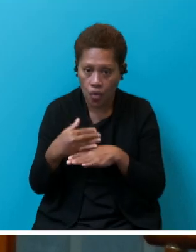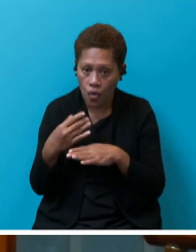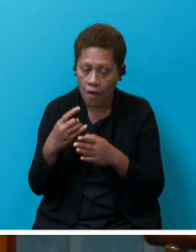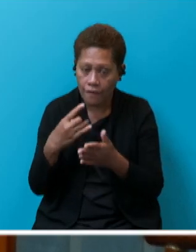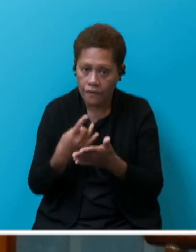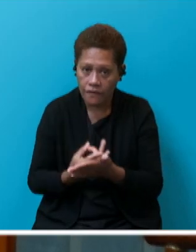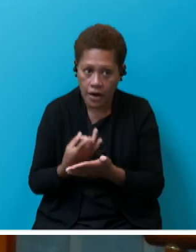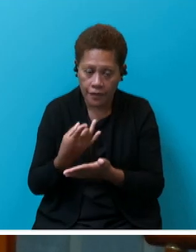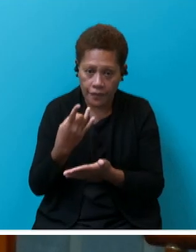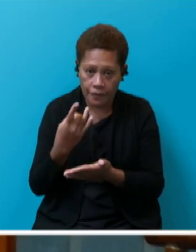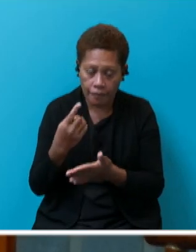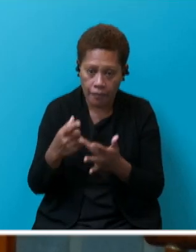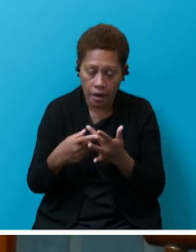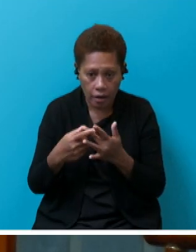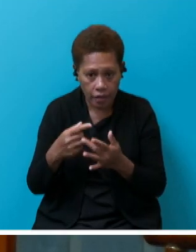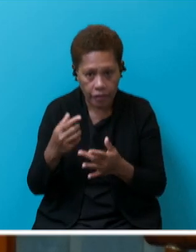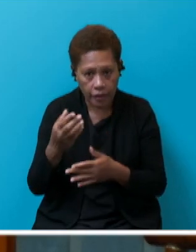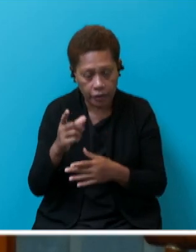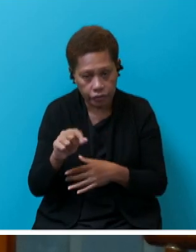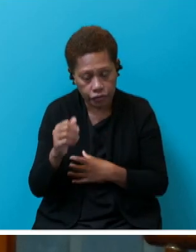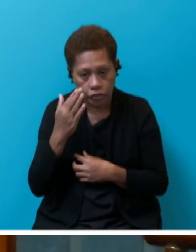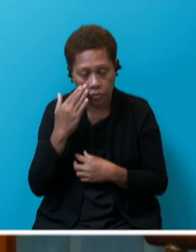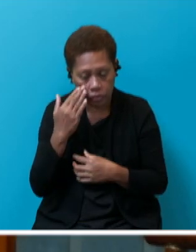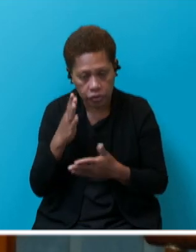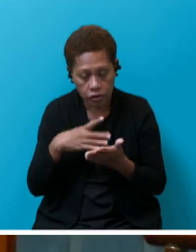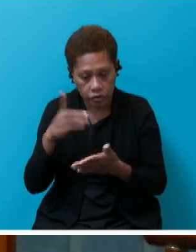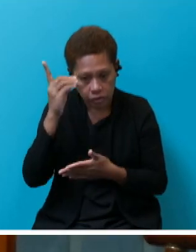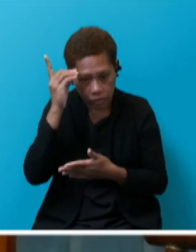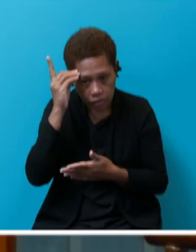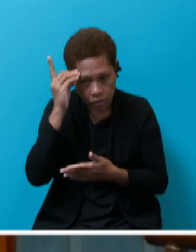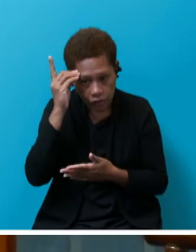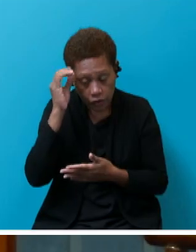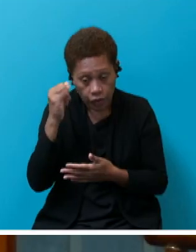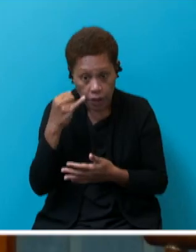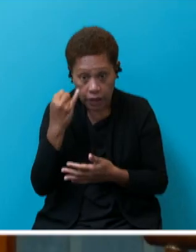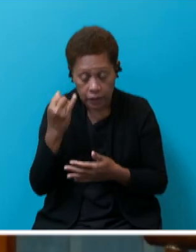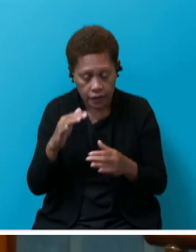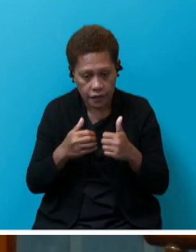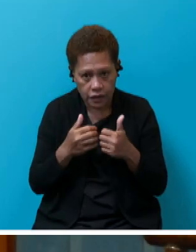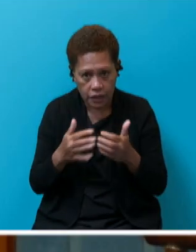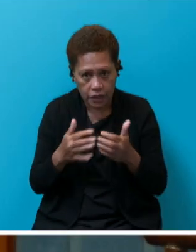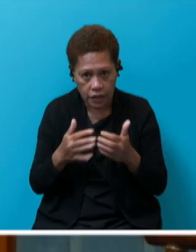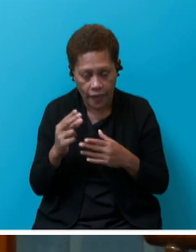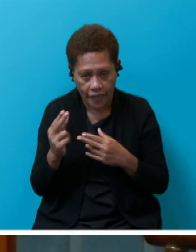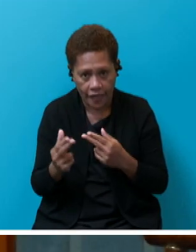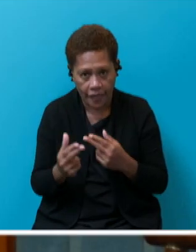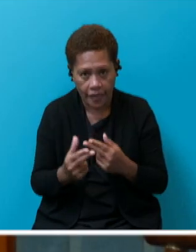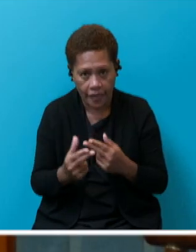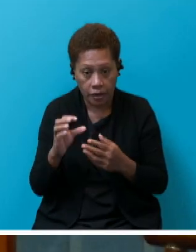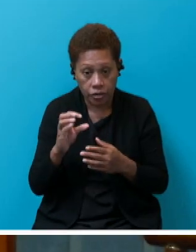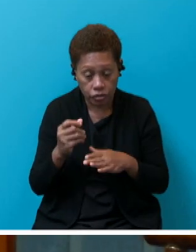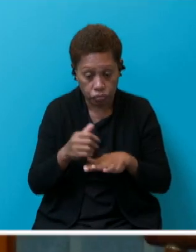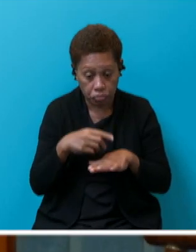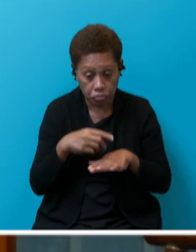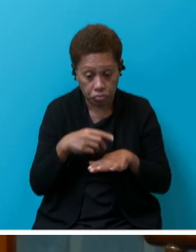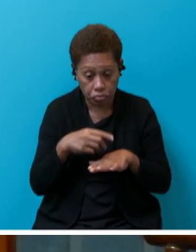and conducting awareness and education initiative to start with. The Cabinet has already approved